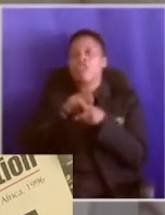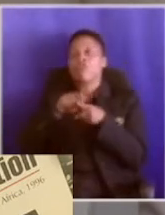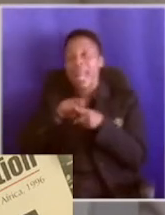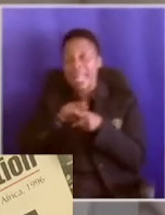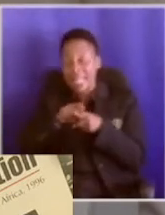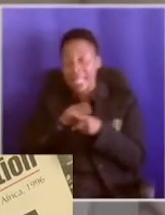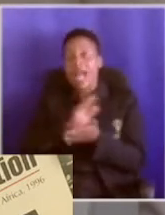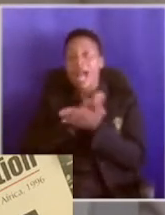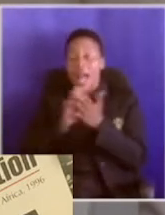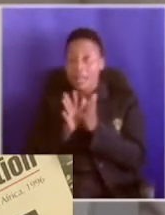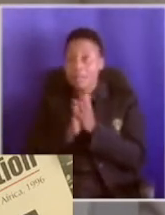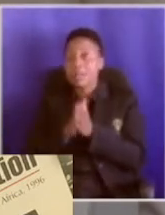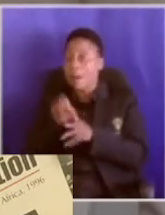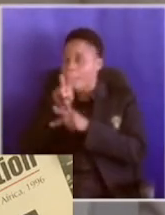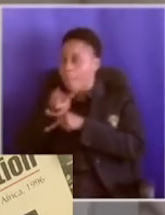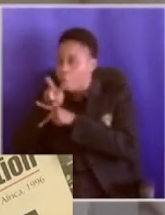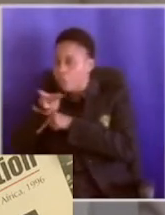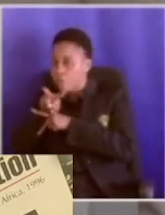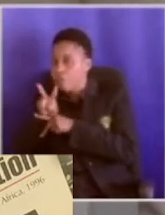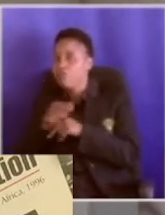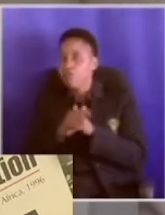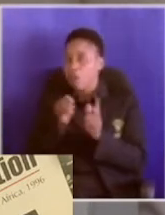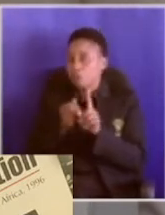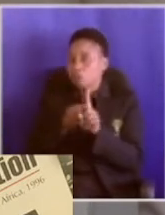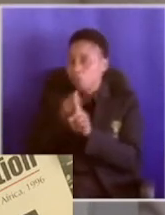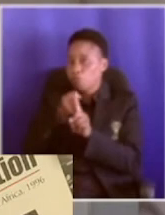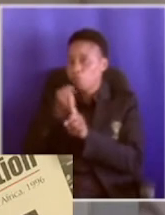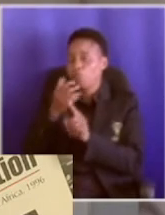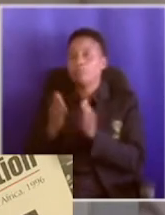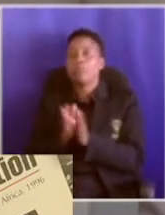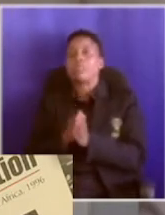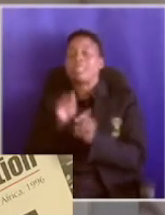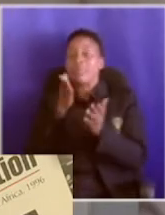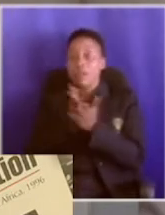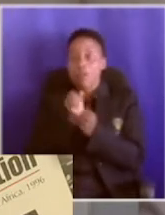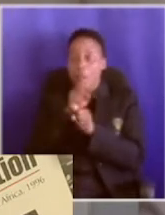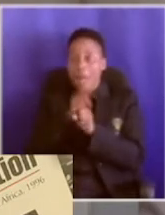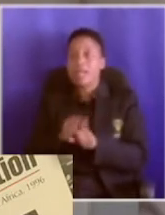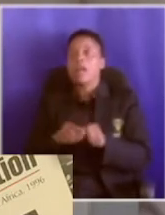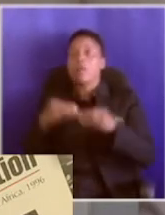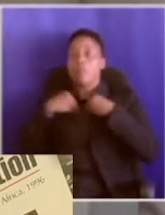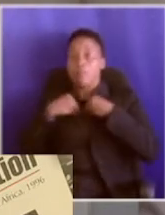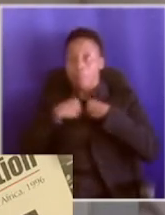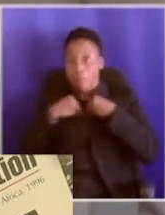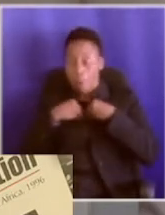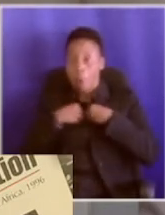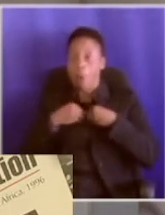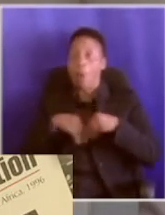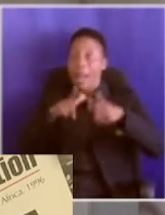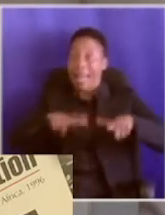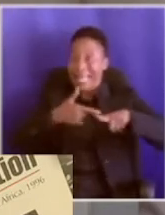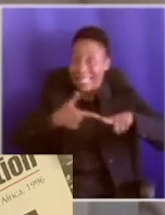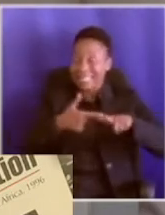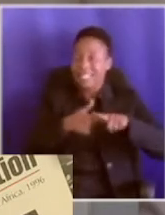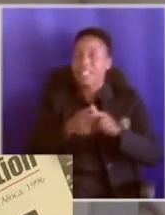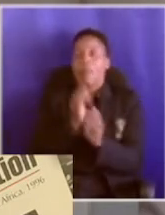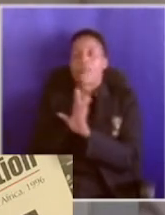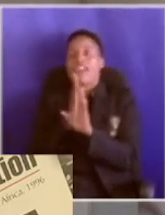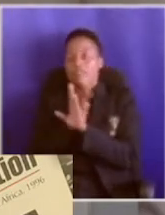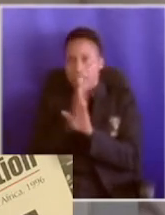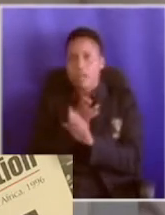and mentoring. This will ensure that those private landowners who want to enter agriculture are able to